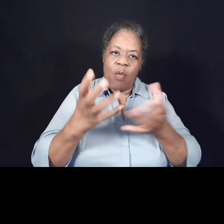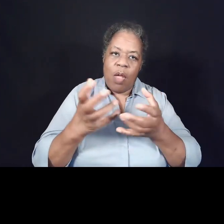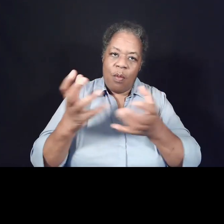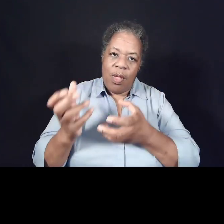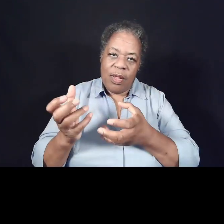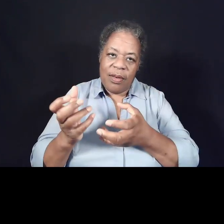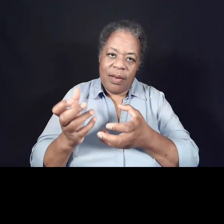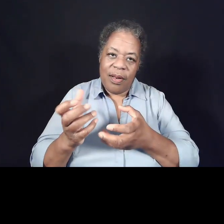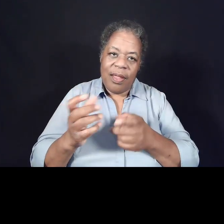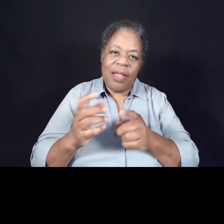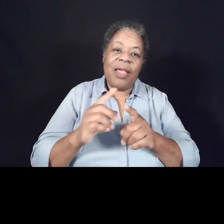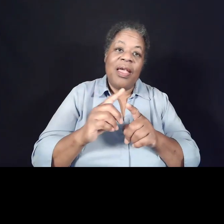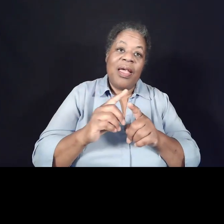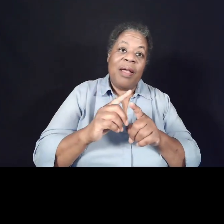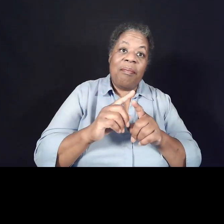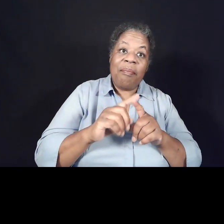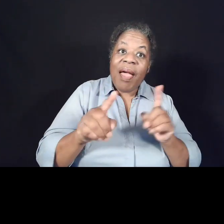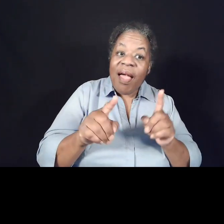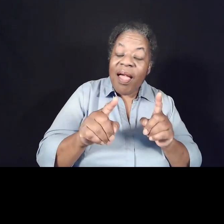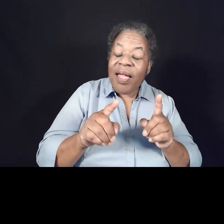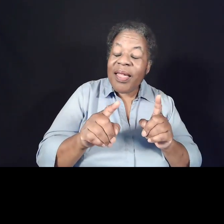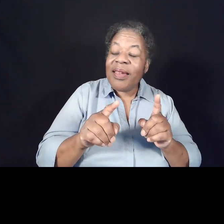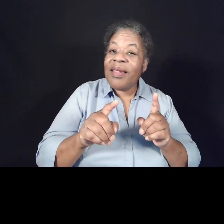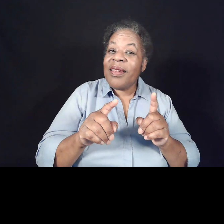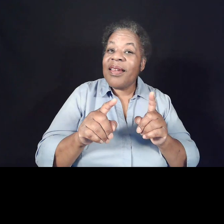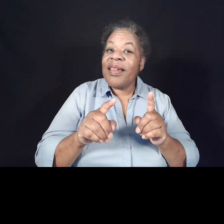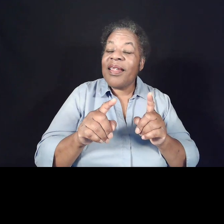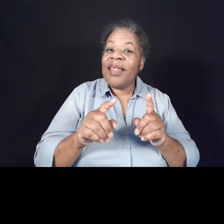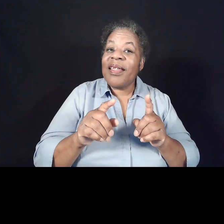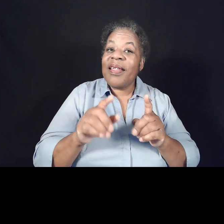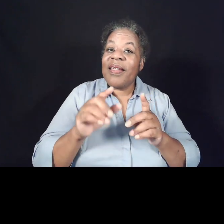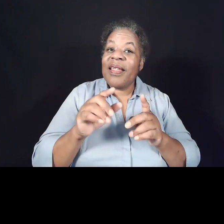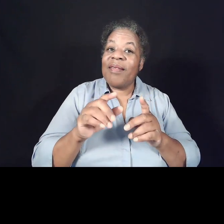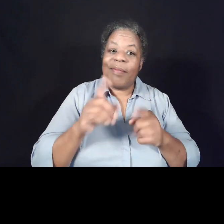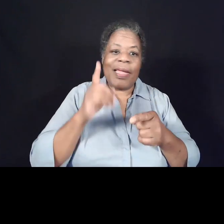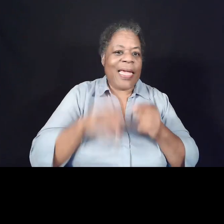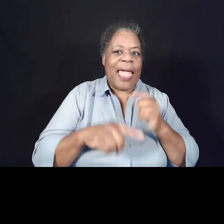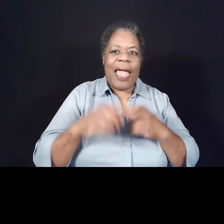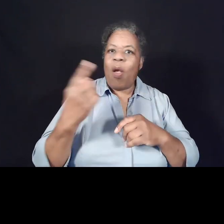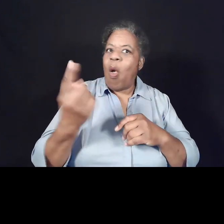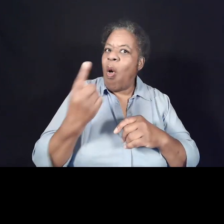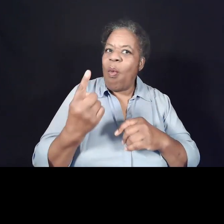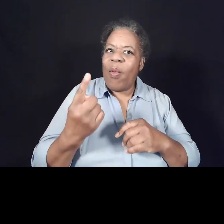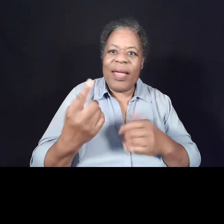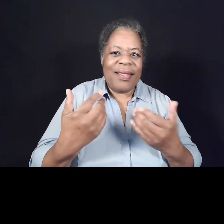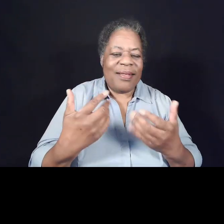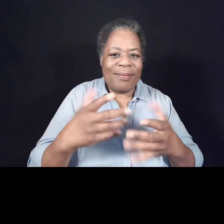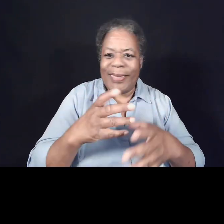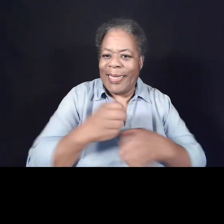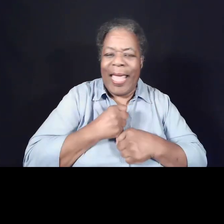But in the words of an unlikely theologian, you can't always get what you want.